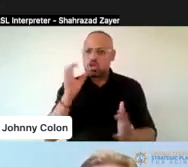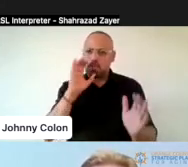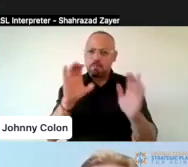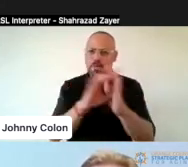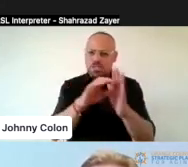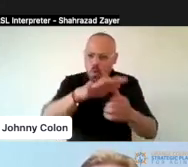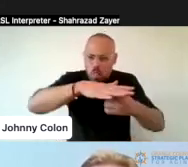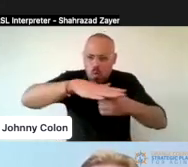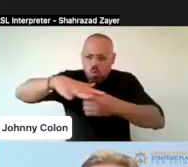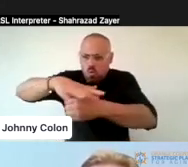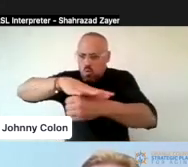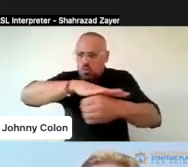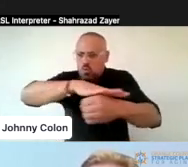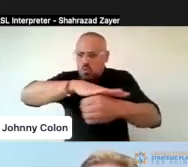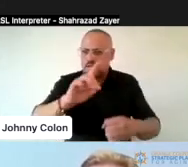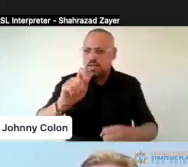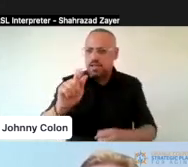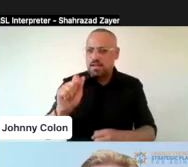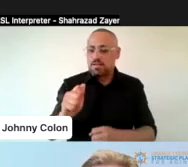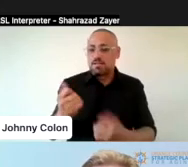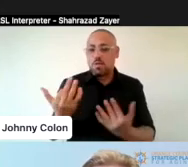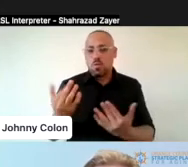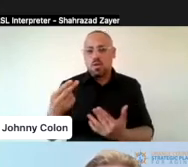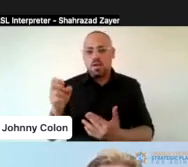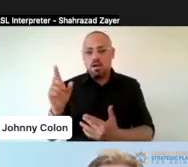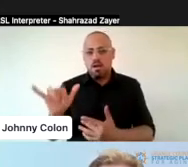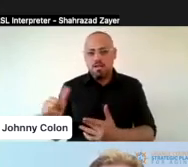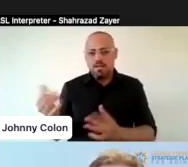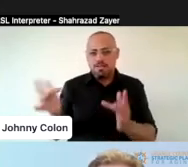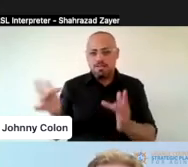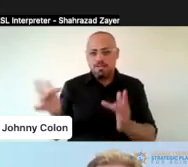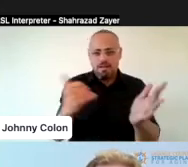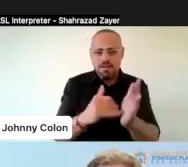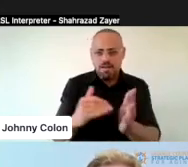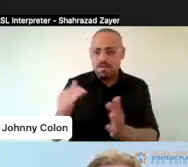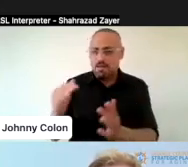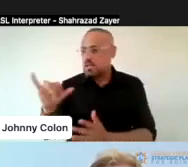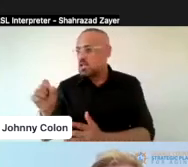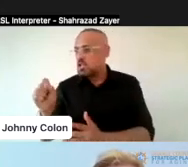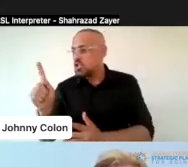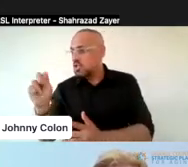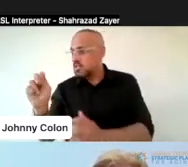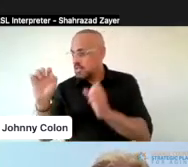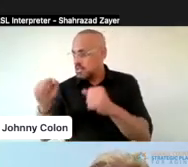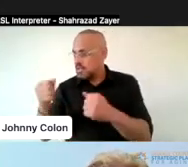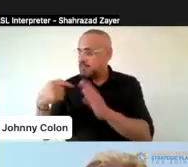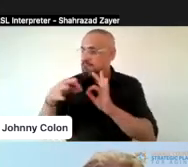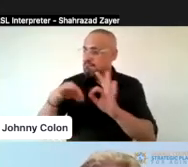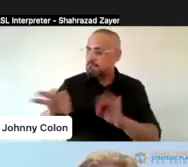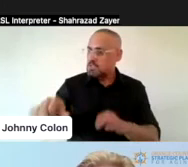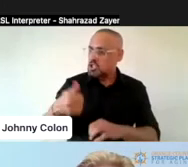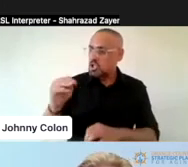localized data. So while we wait for Holly to reconnect, Justin, perhaps you could orient us to some of the other data maps. Happy